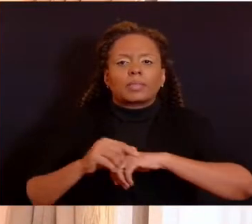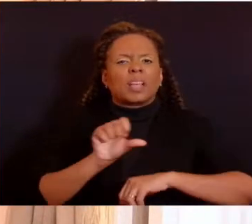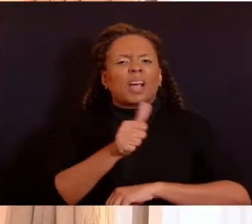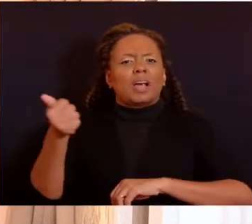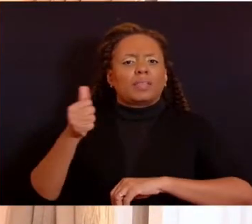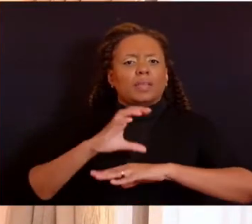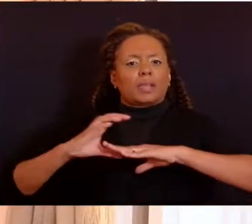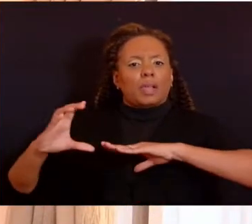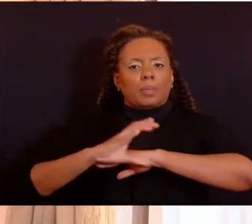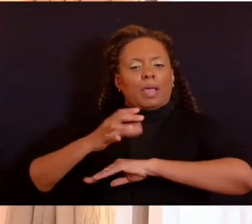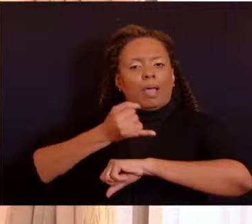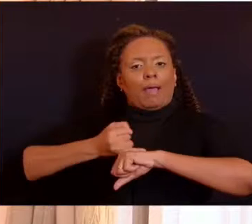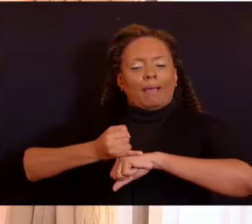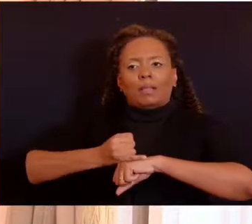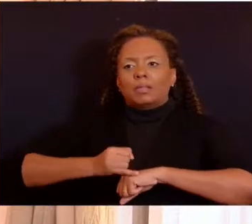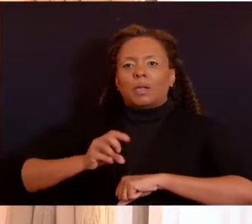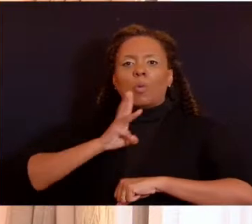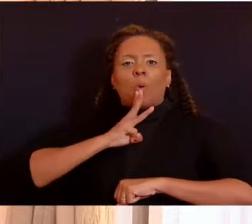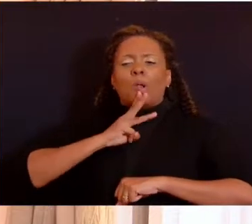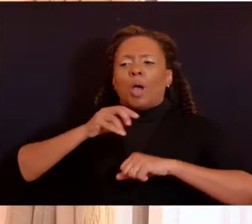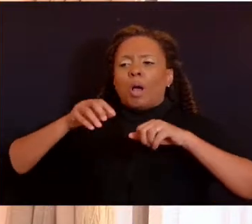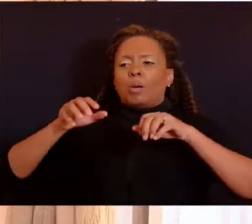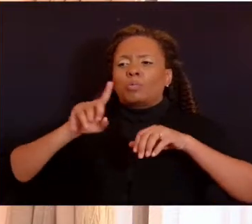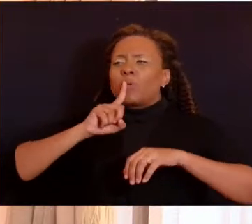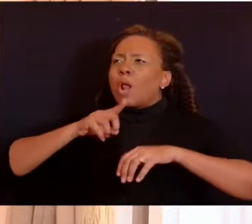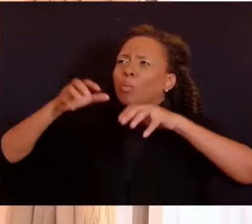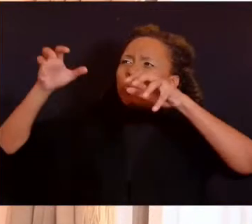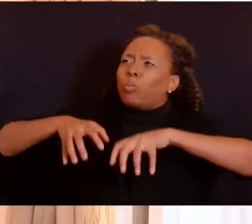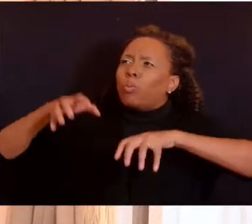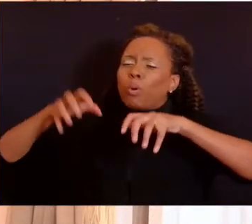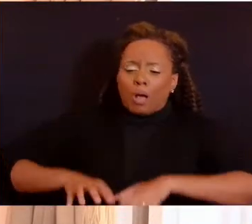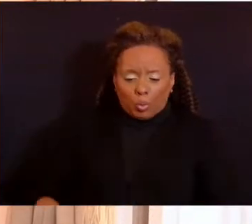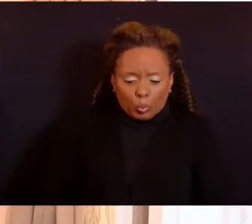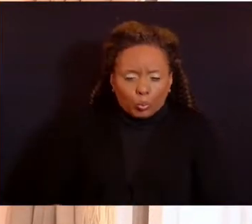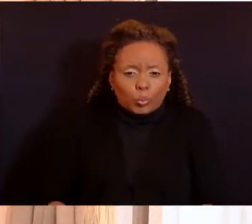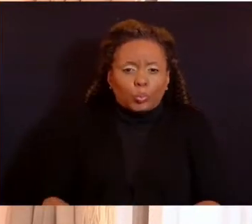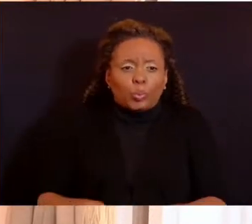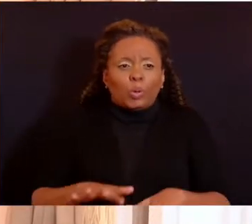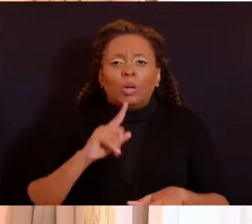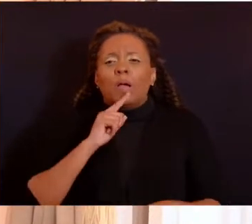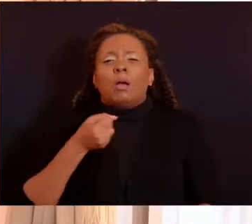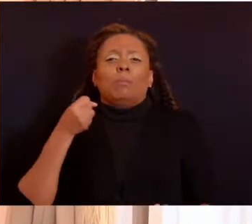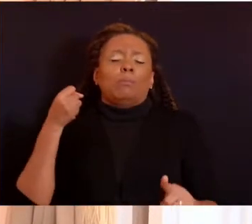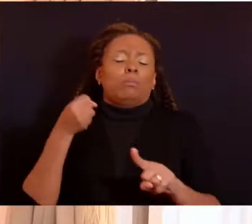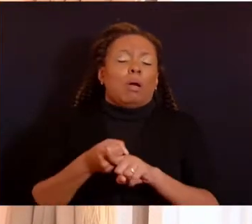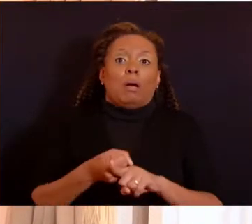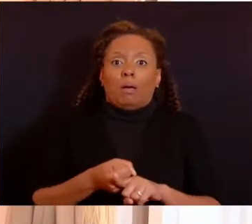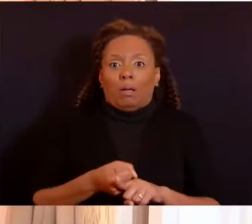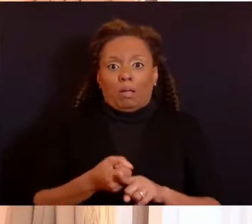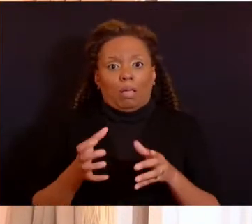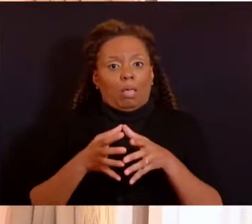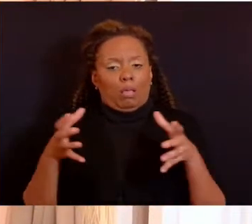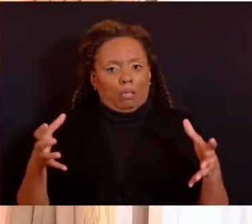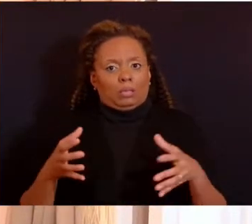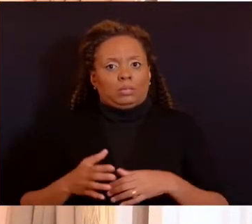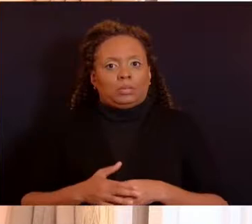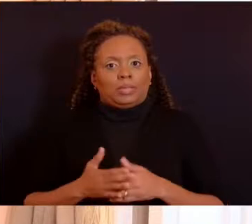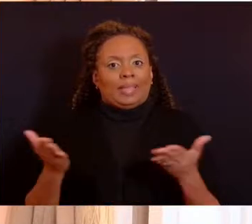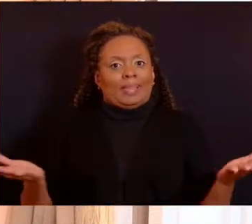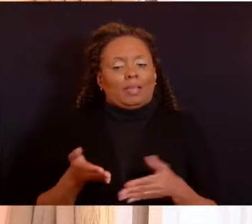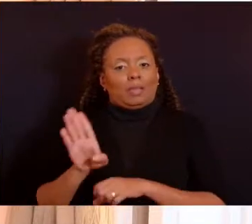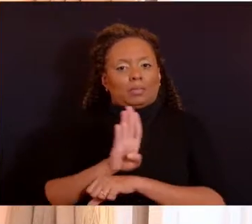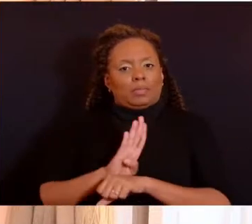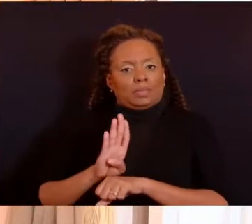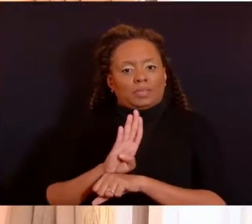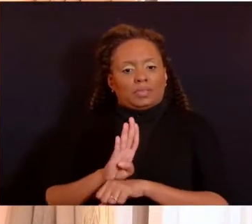they've had there that were very, very, very horrific and have affected so many. In our case today, I